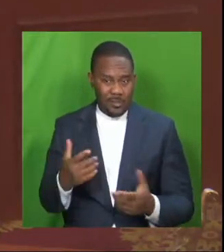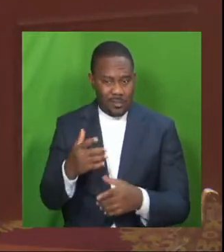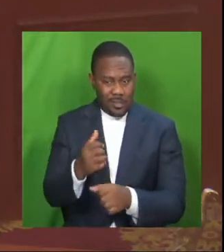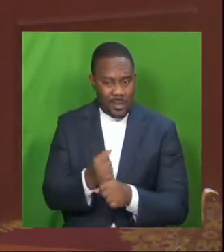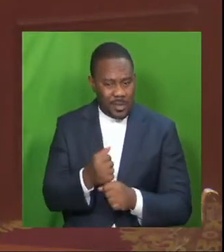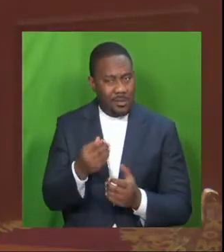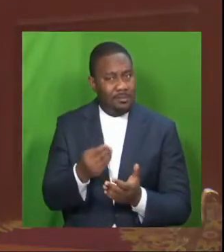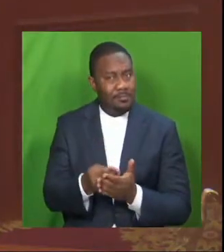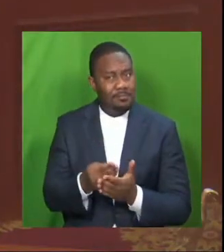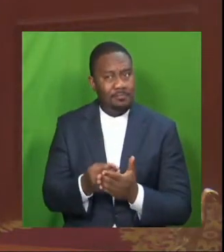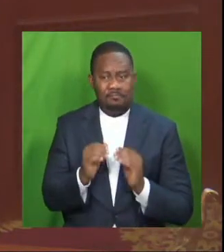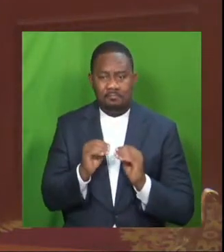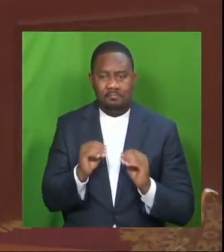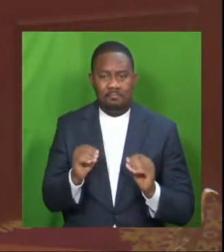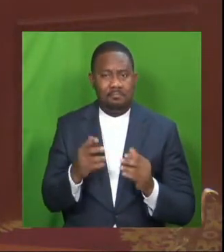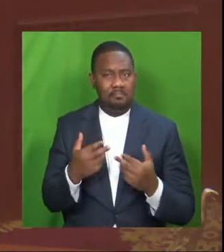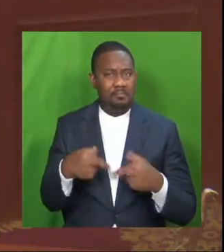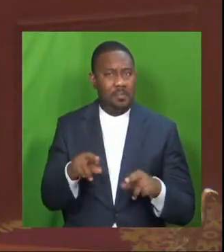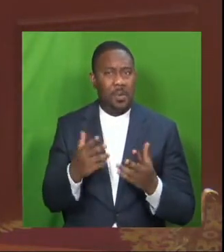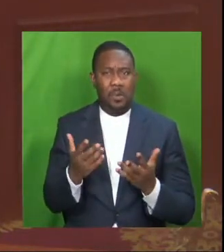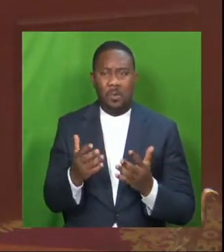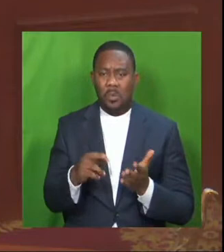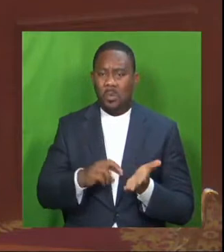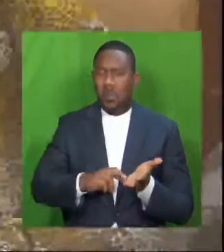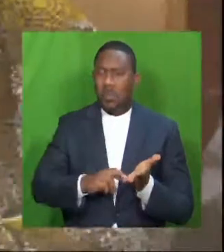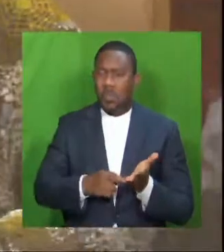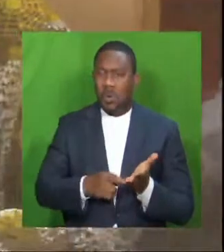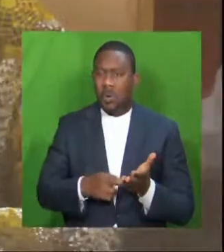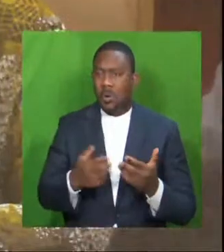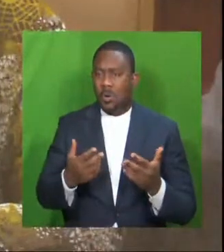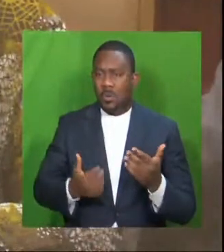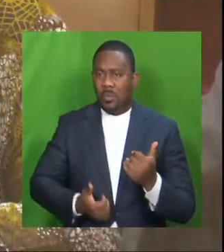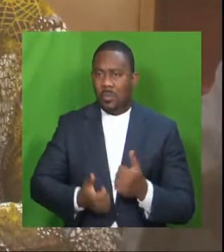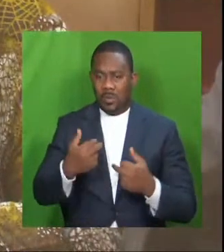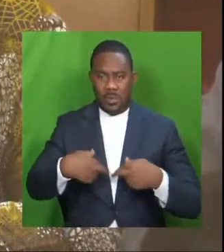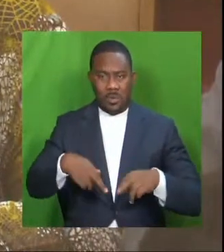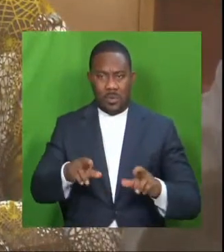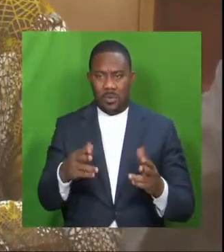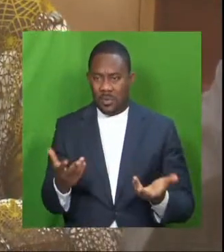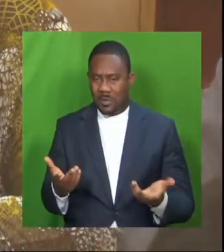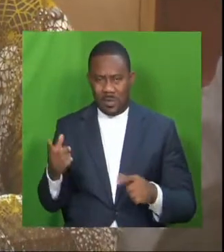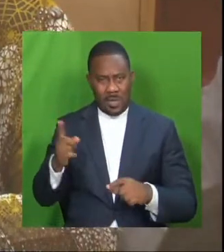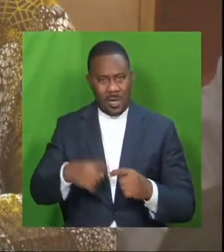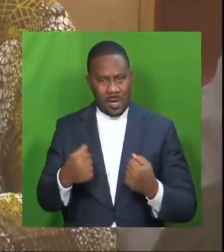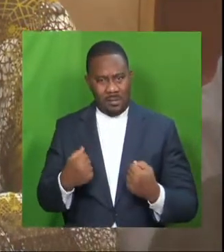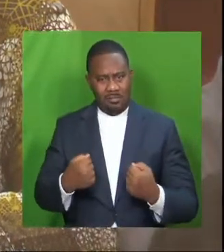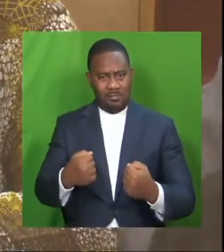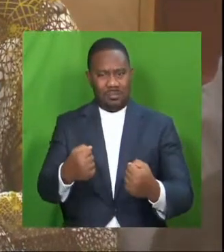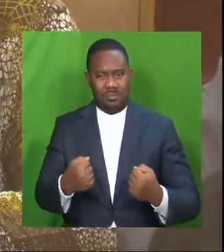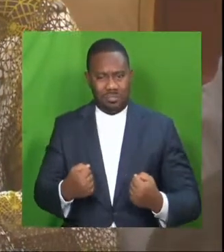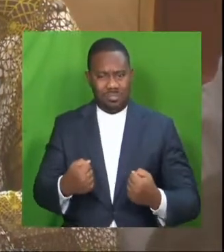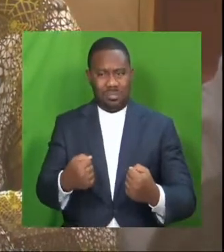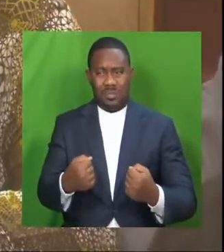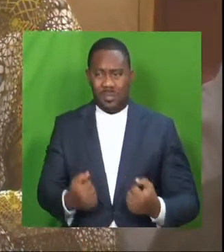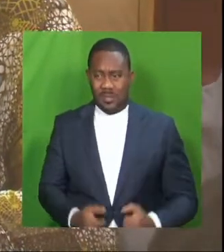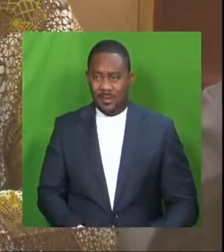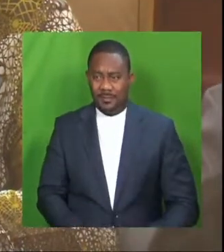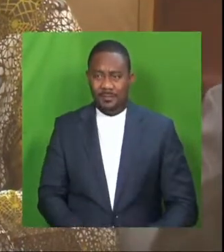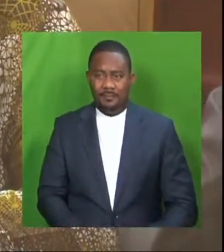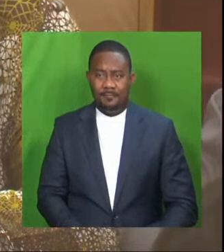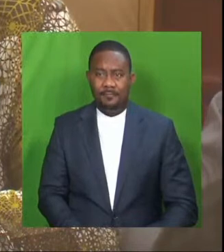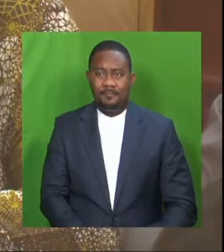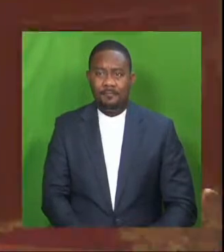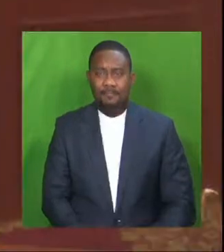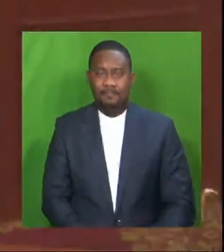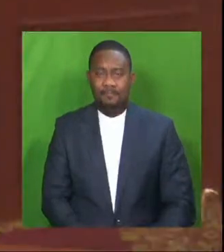No maintenance on the road. Many of the roads are still not motorable. Mr. Speaker, that now leads me to a